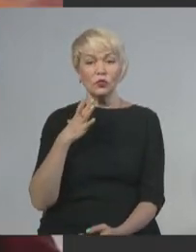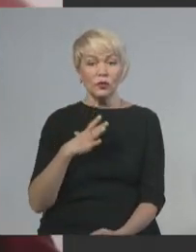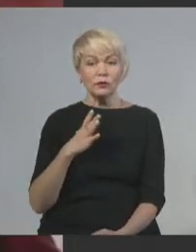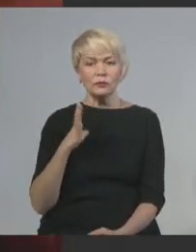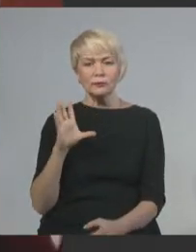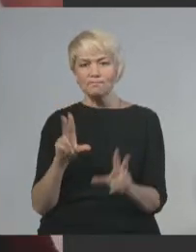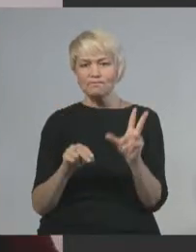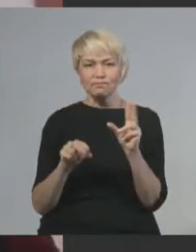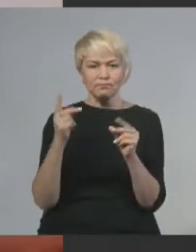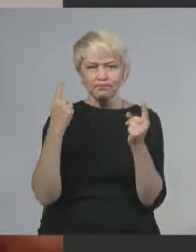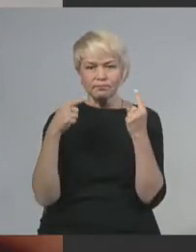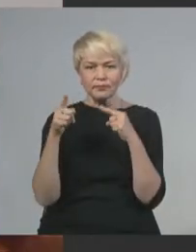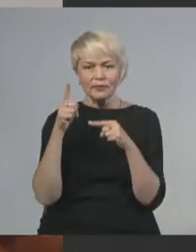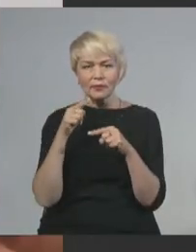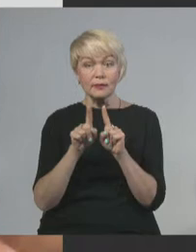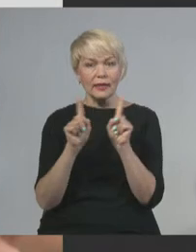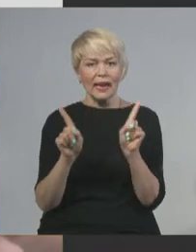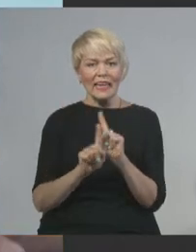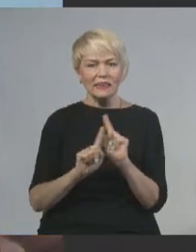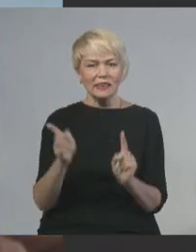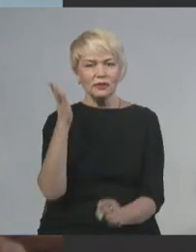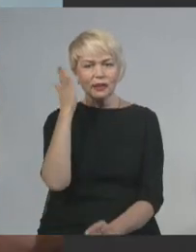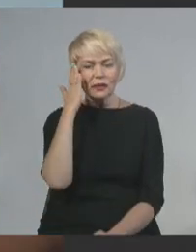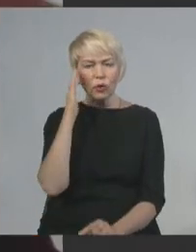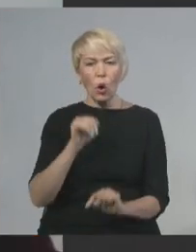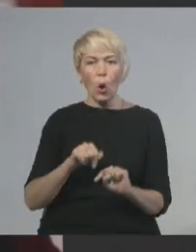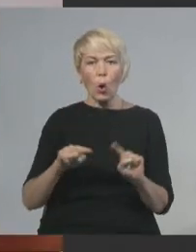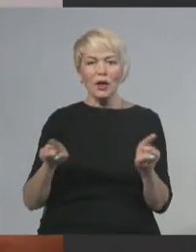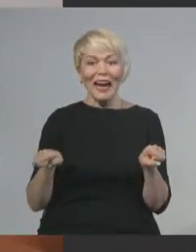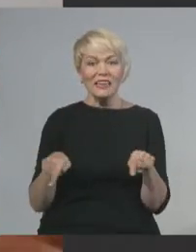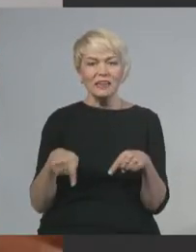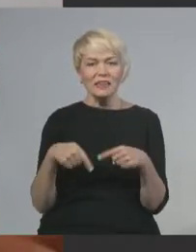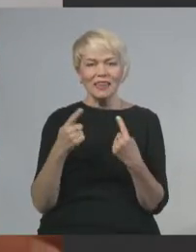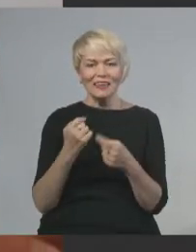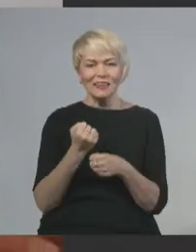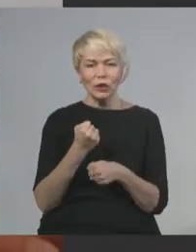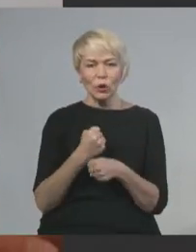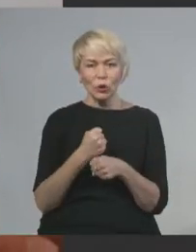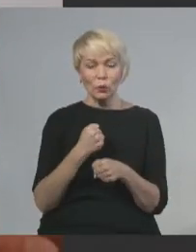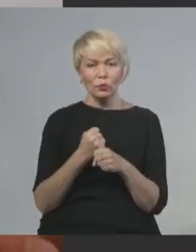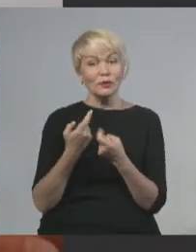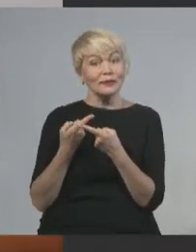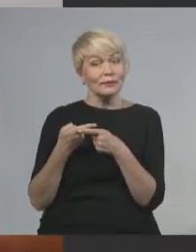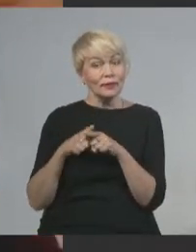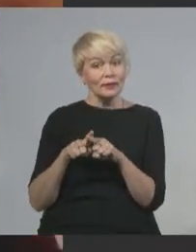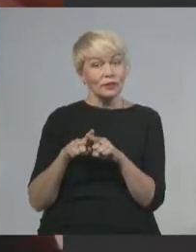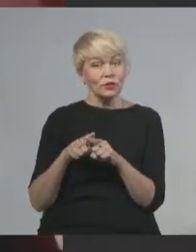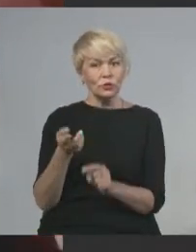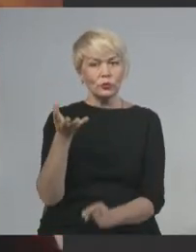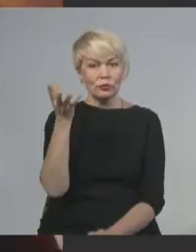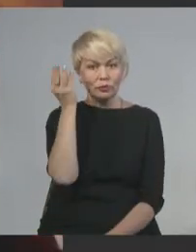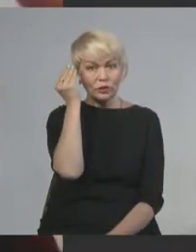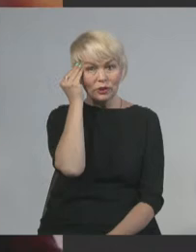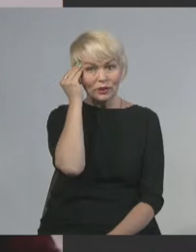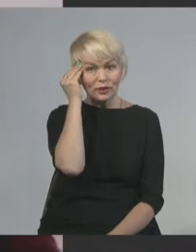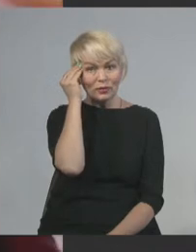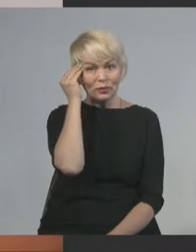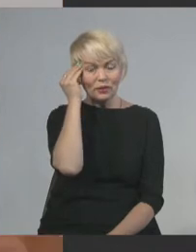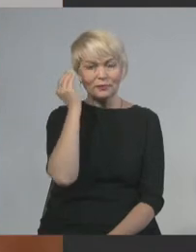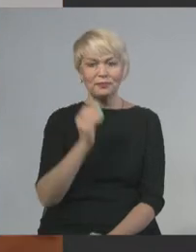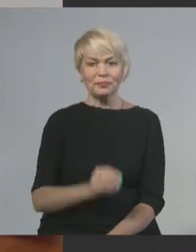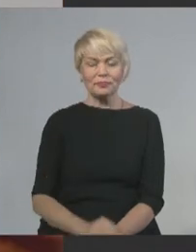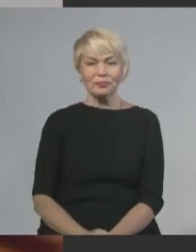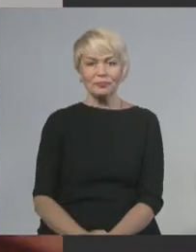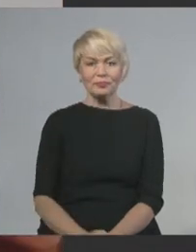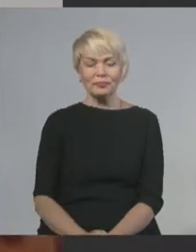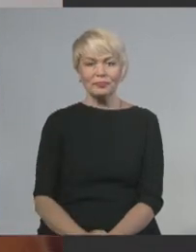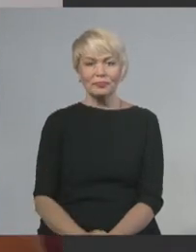on an organizational point of view i would say from point of view so that's it and under the nature of